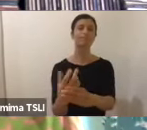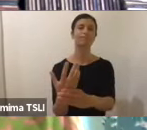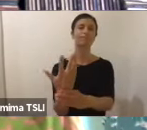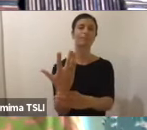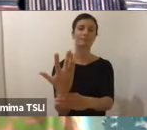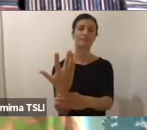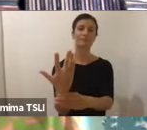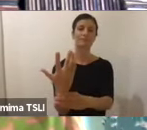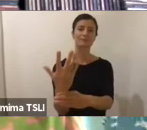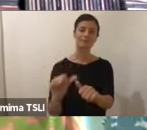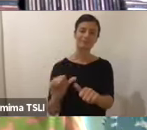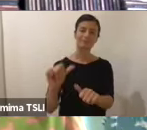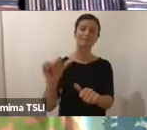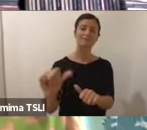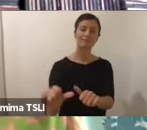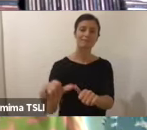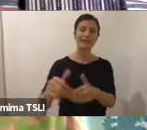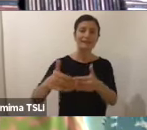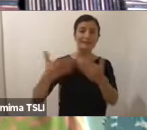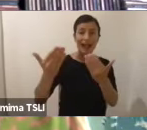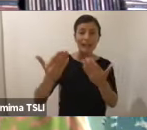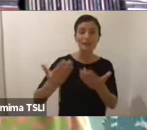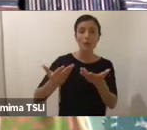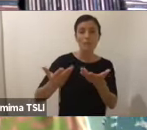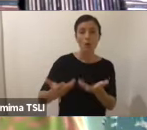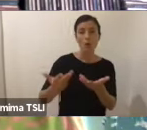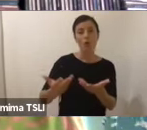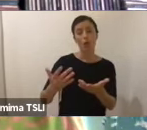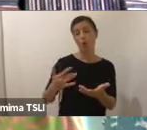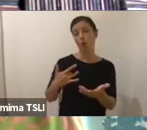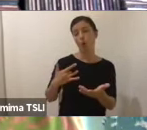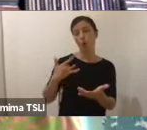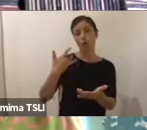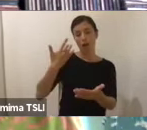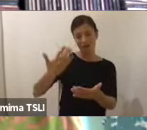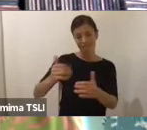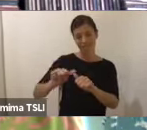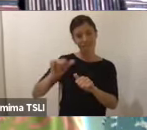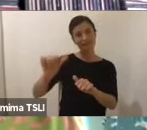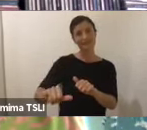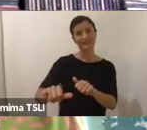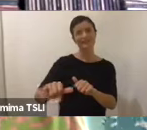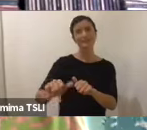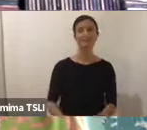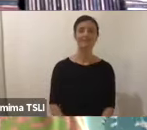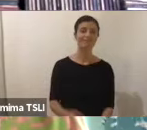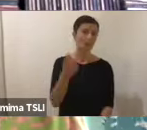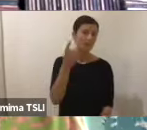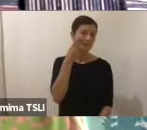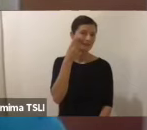the next moment in days or in lifetimes thank you thank you